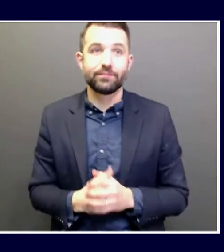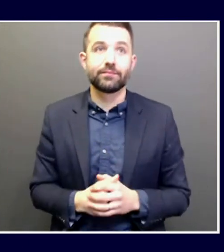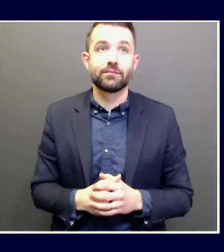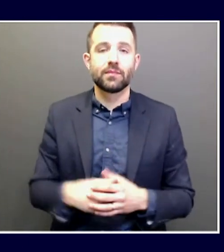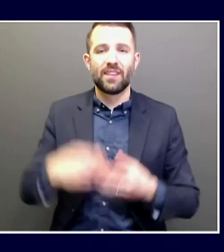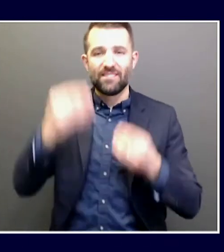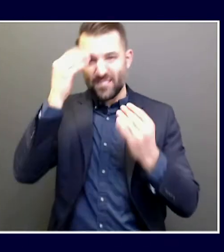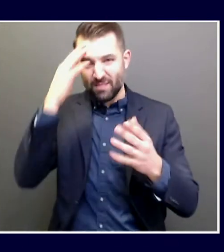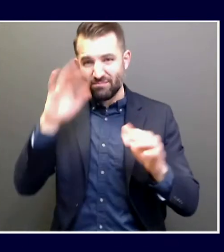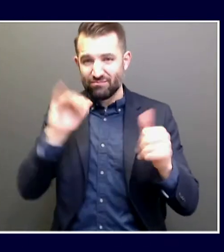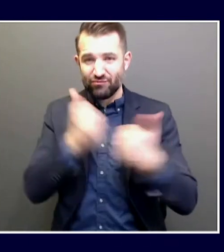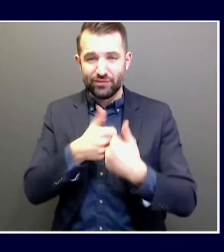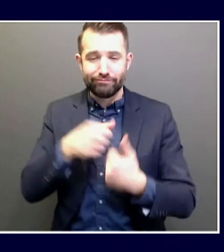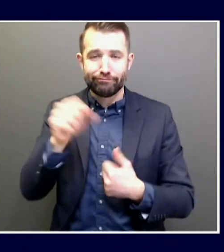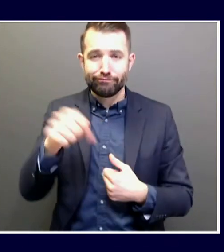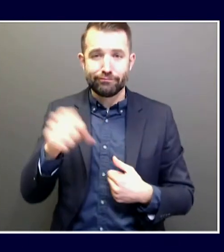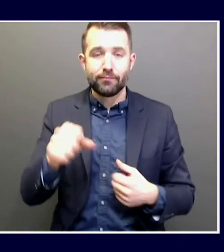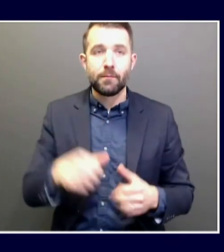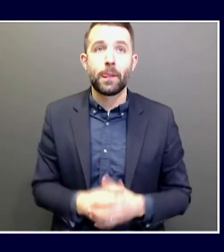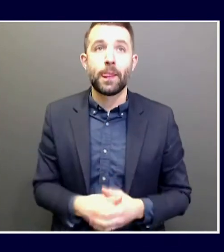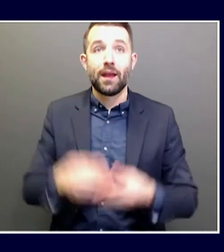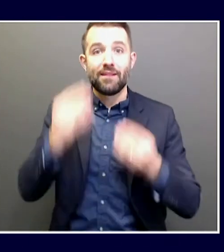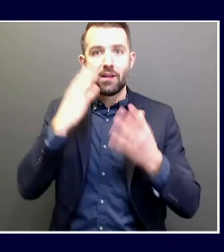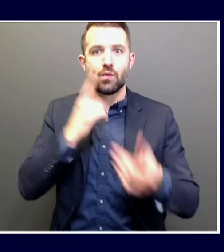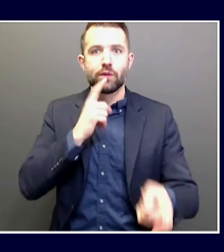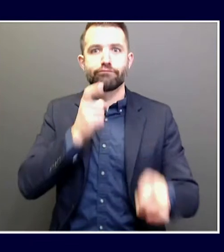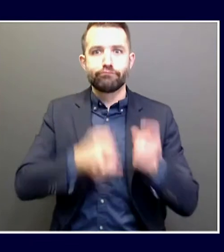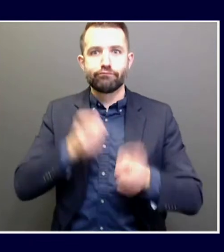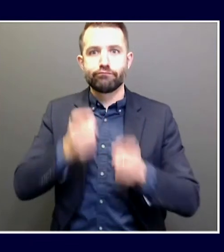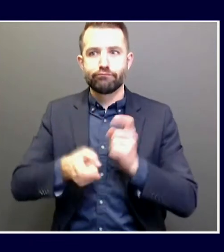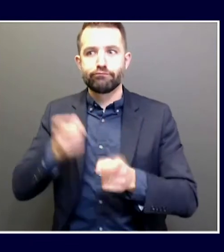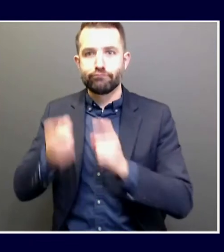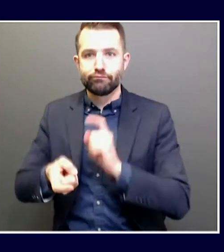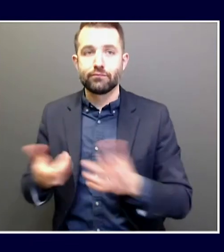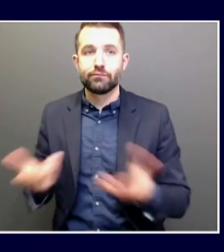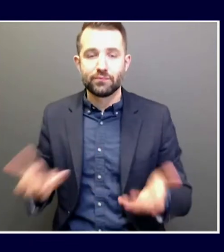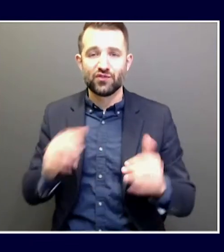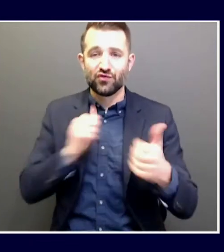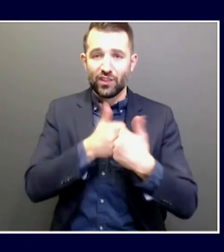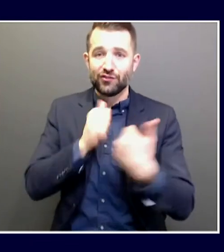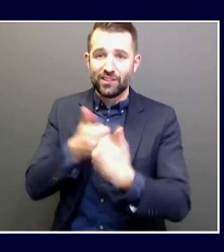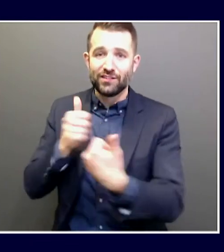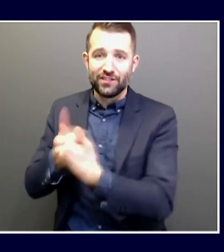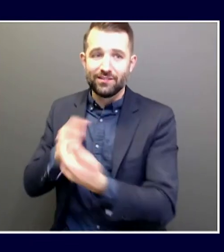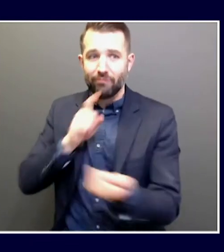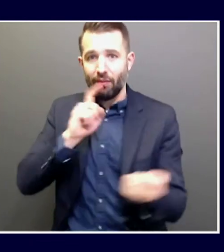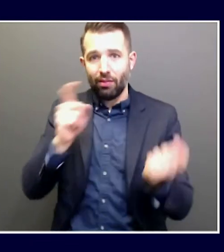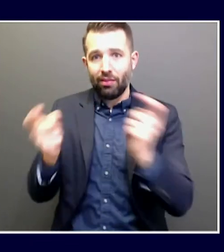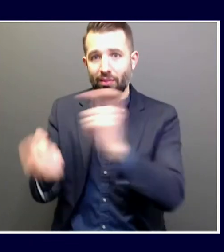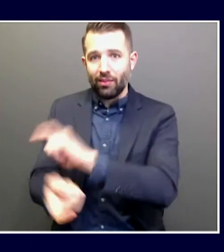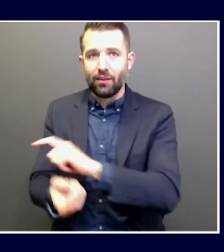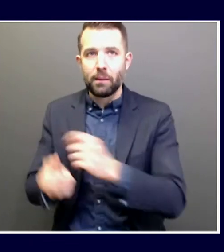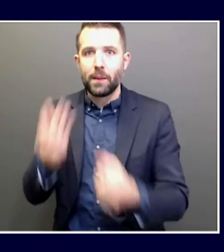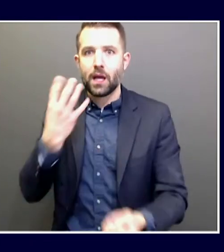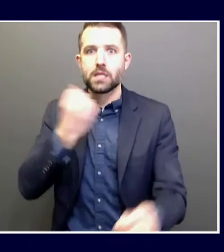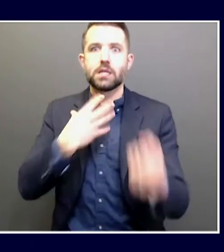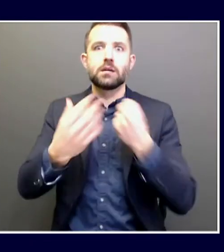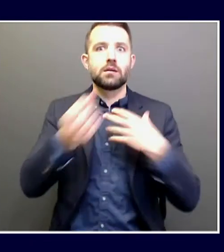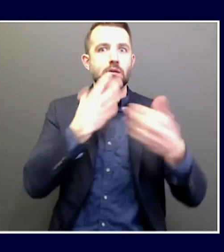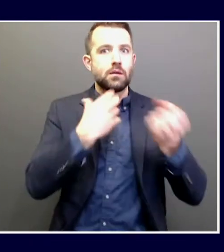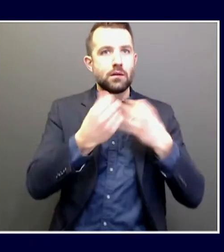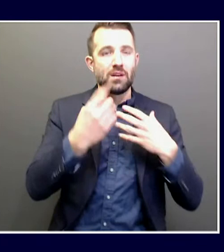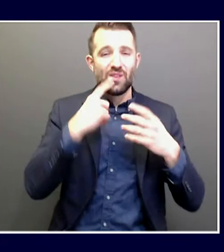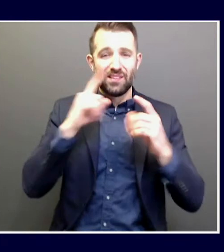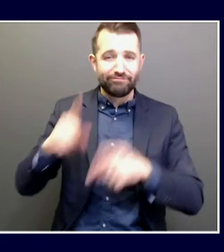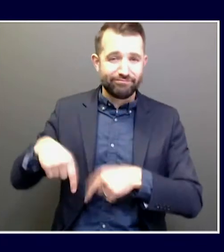an evolution in the types of information and challenges with veracity of information throughout the pandemic. All that said, I